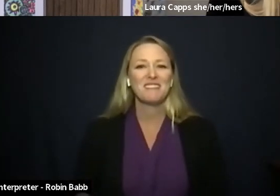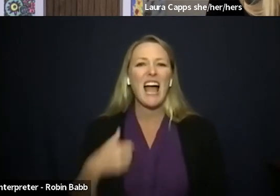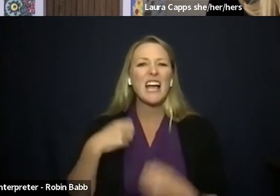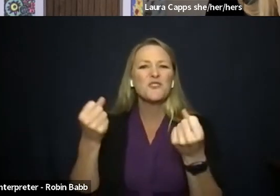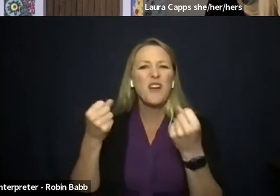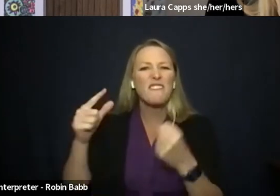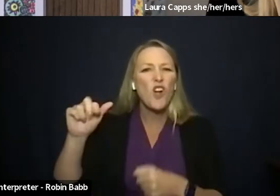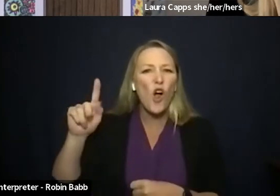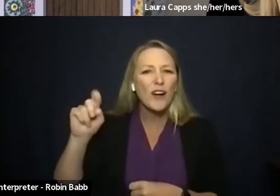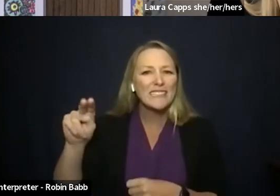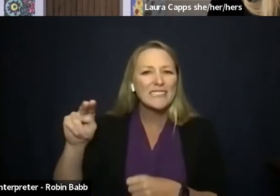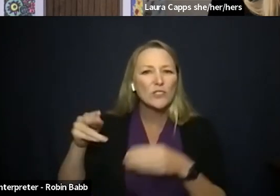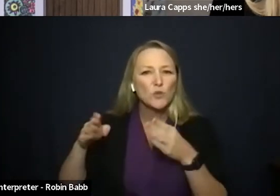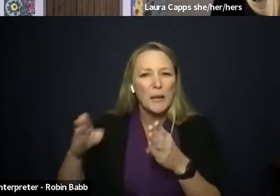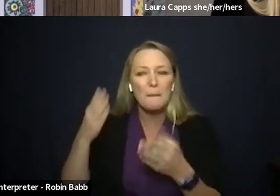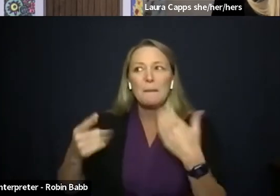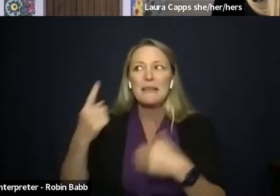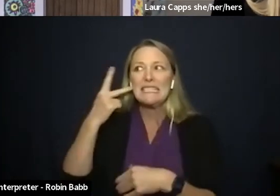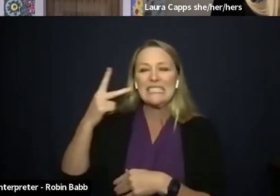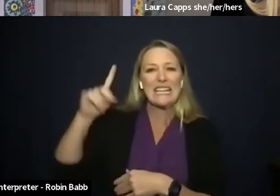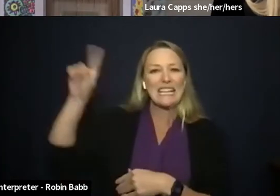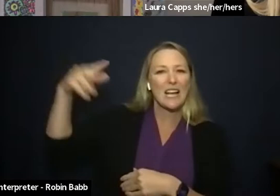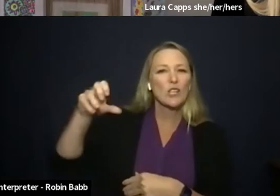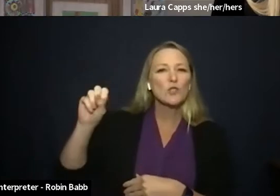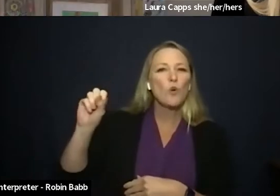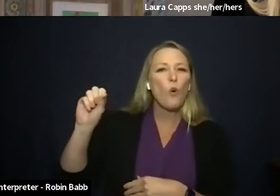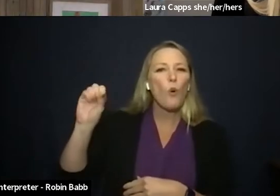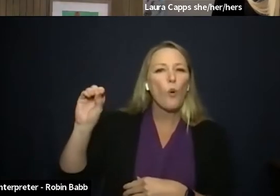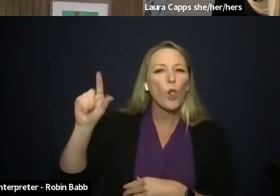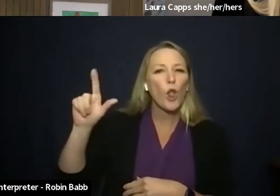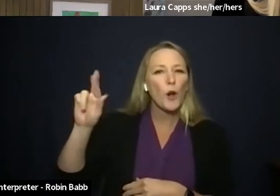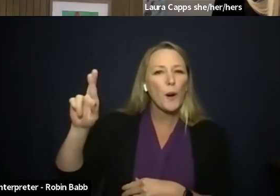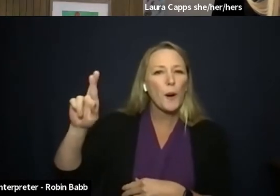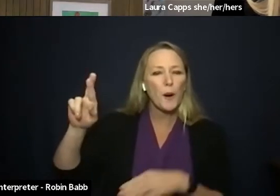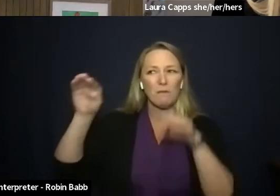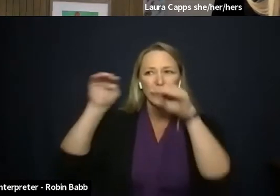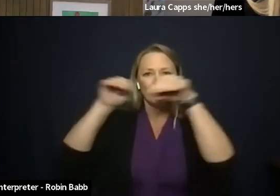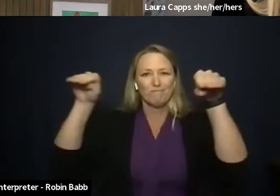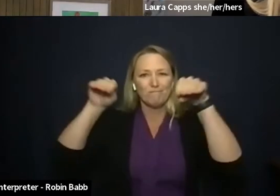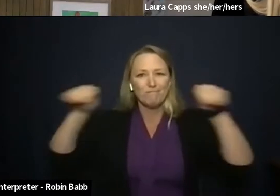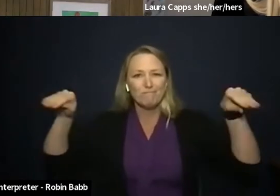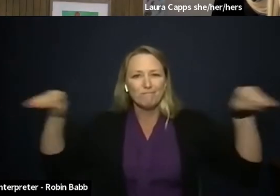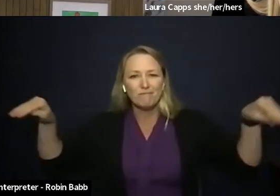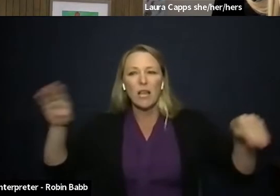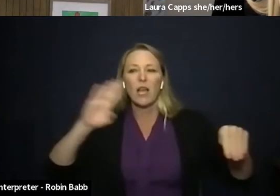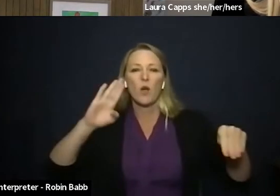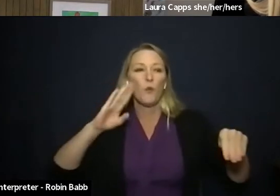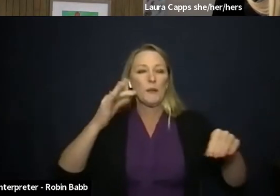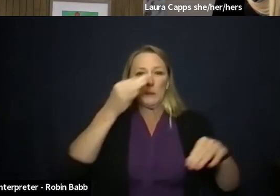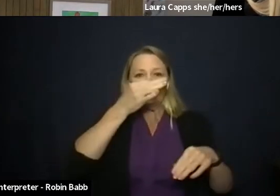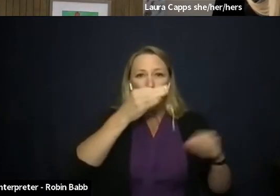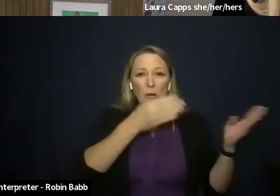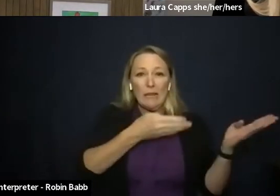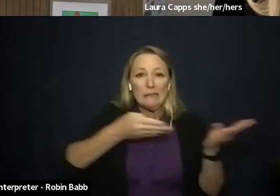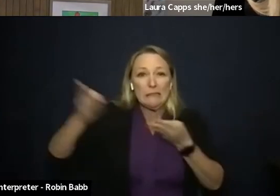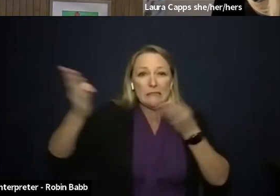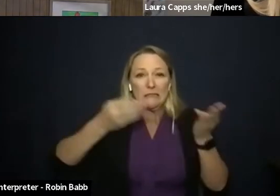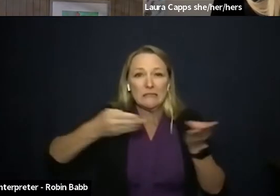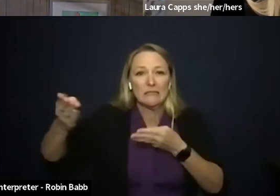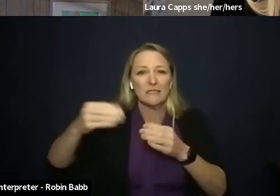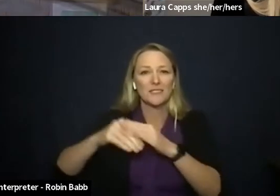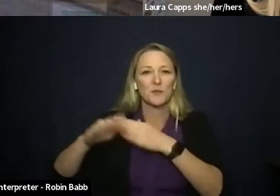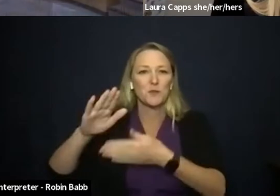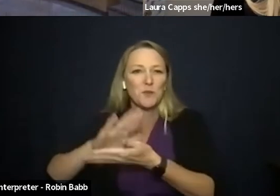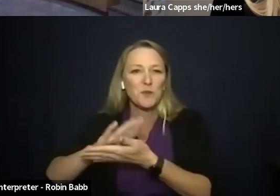you might see these big solar uh panels that are now you know getting ready to be transferred to our schools and i'm just very excited i see